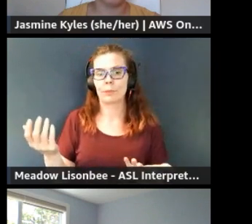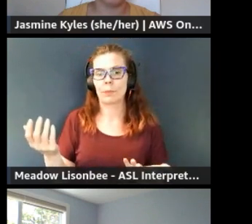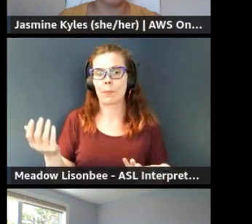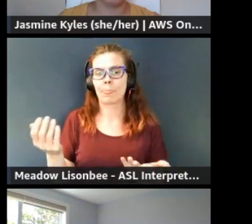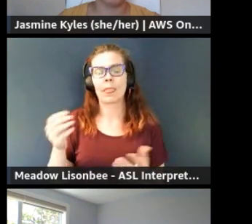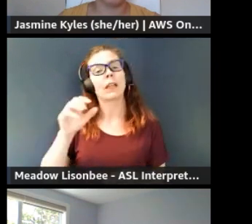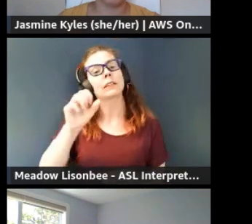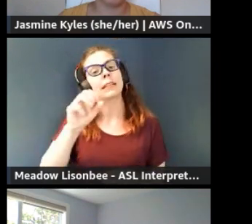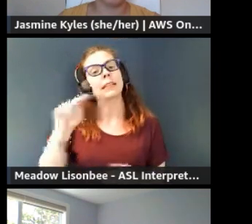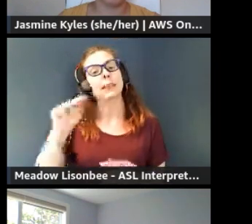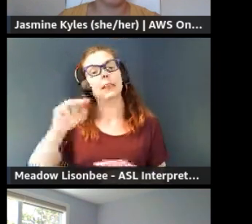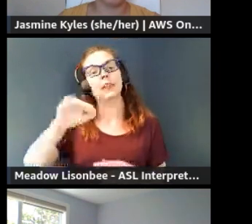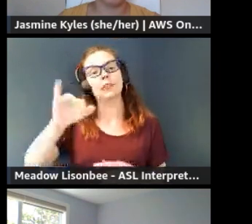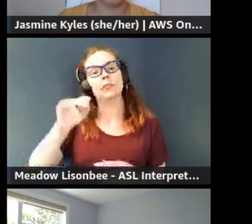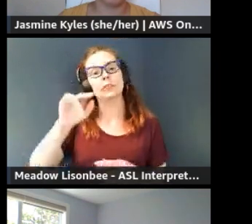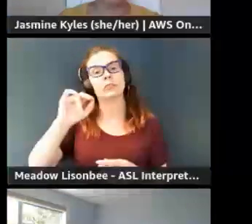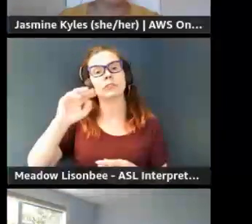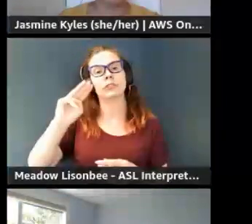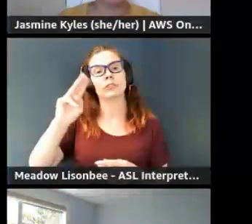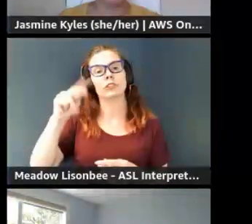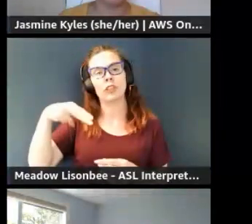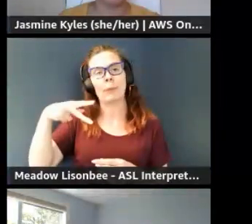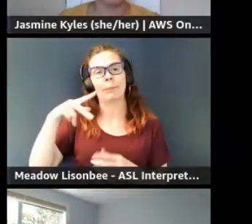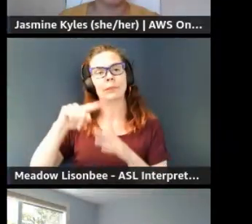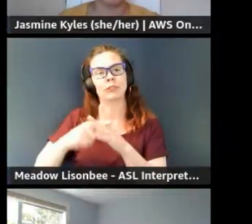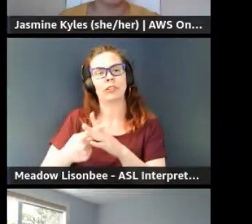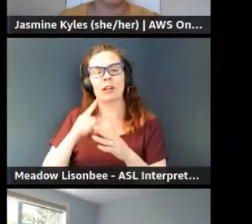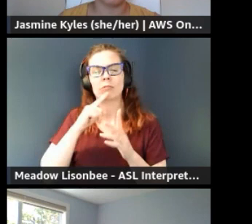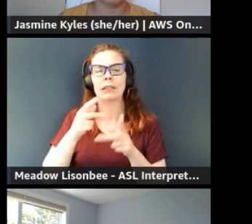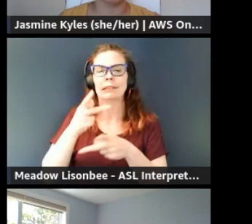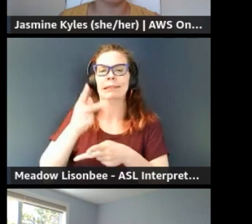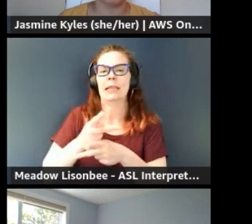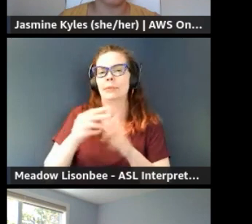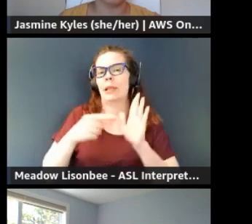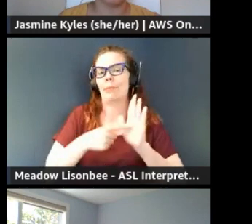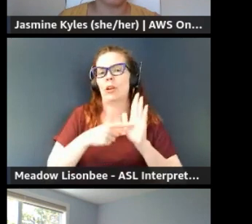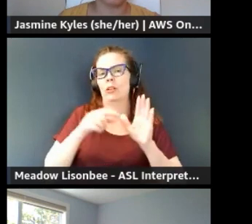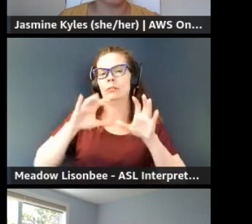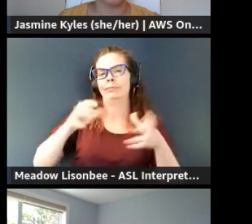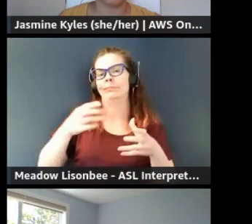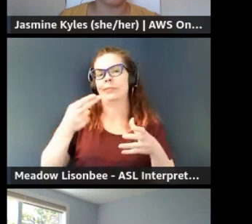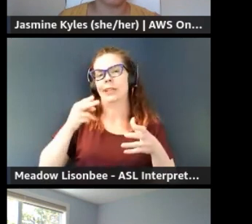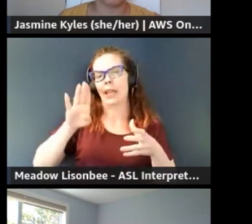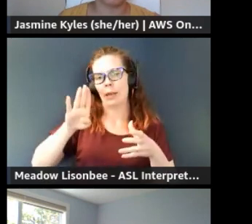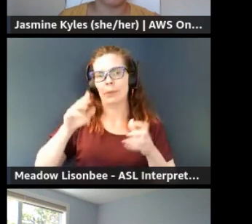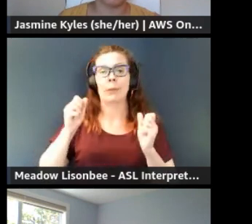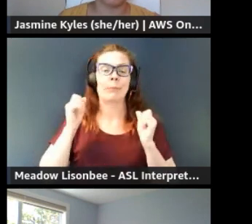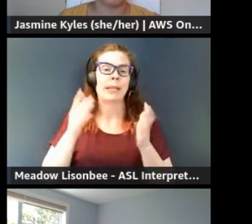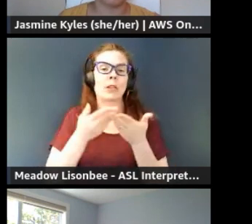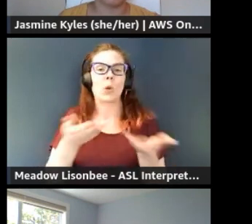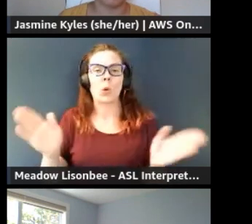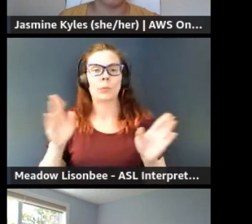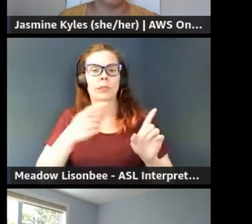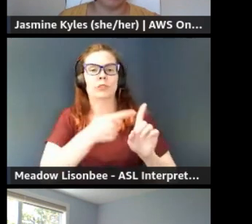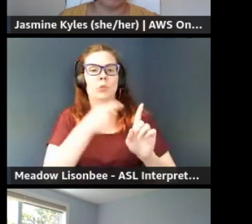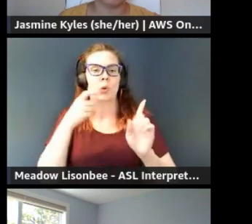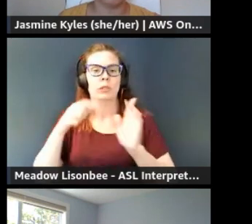SageMaker JumpStart has basically maintains a model hub of a large number of open source